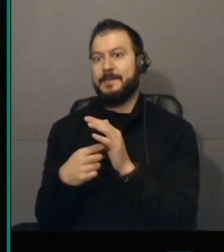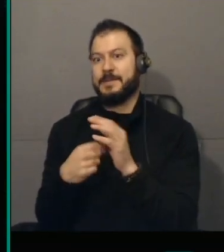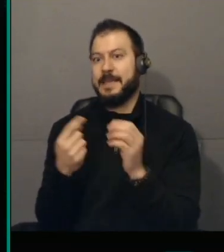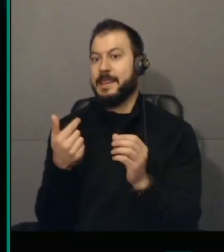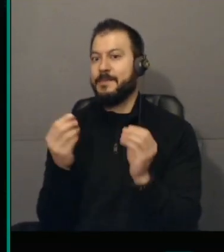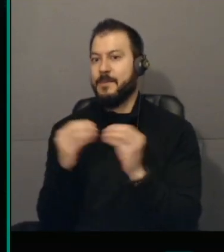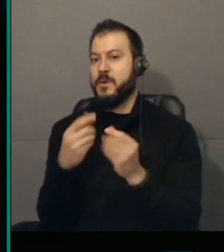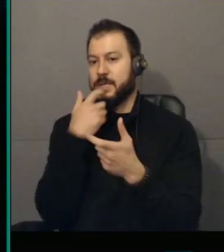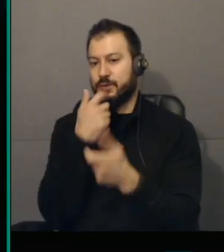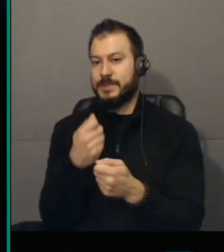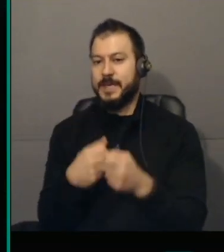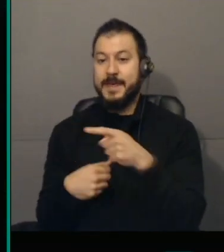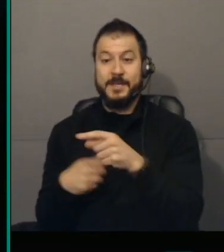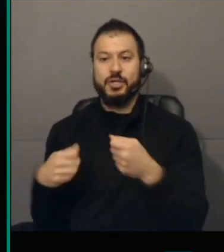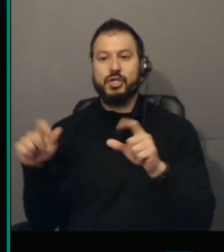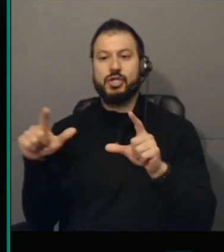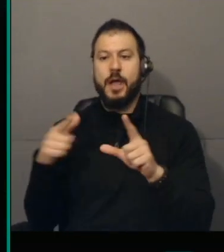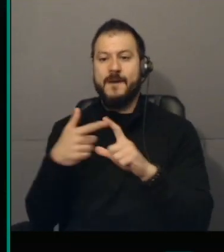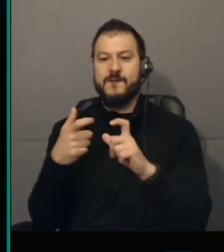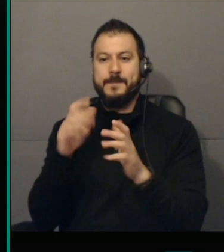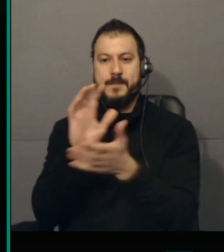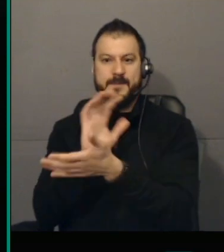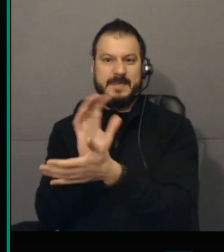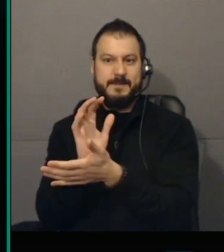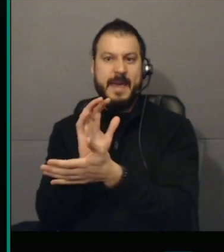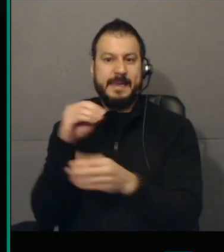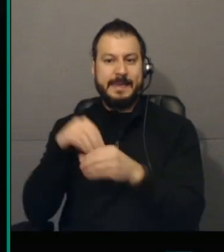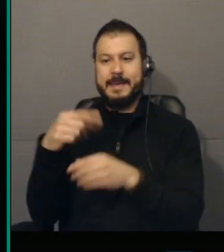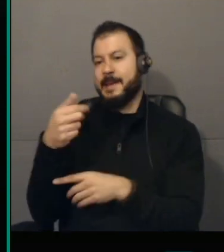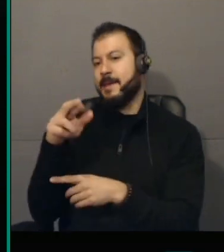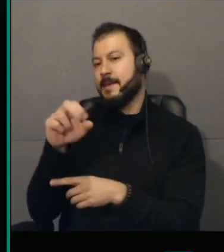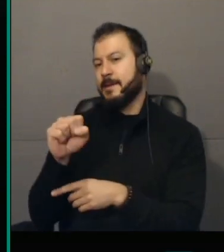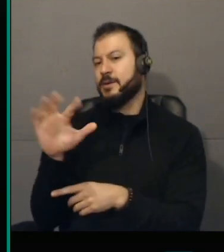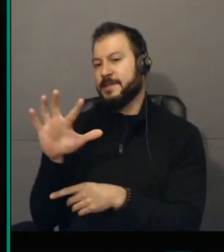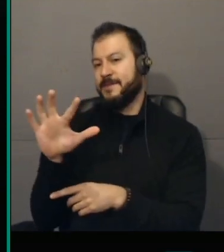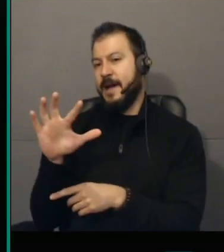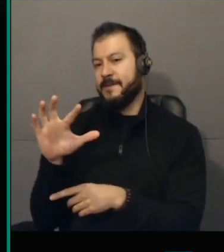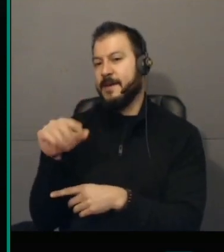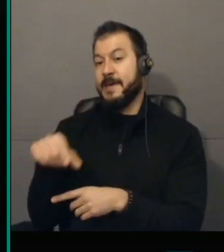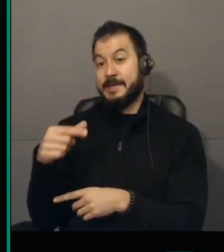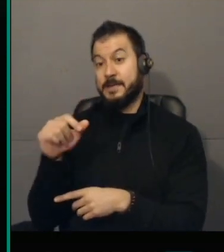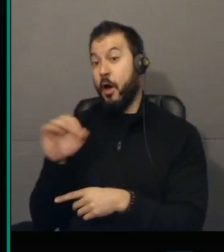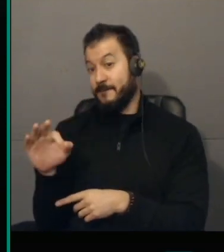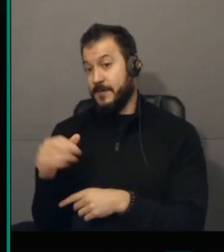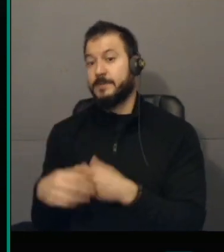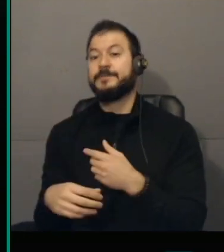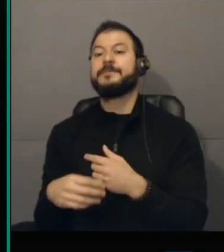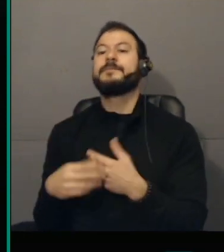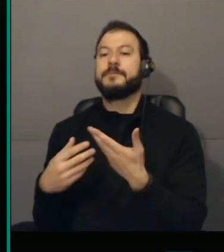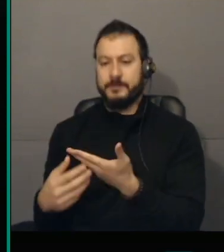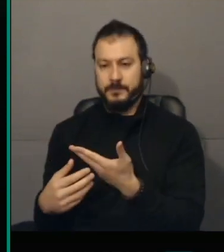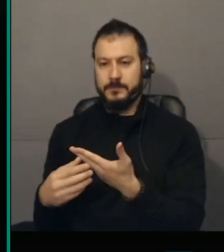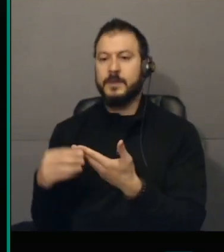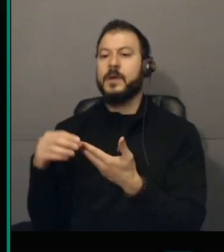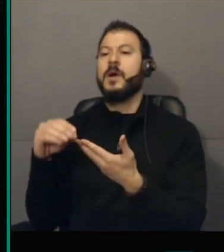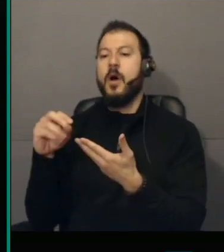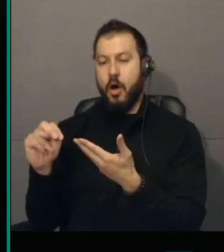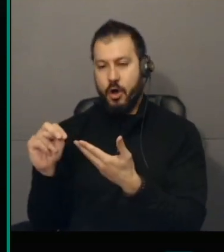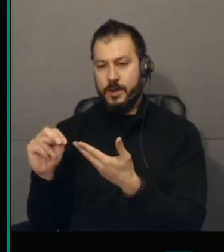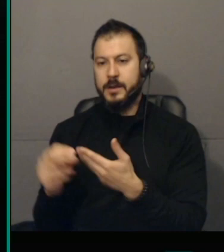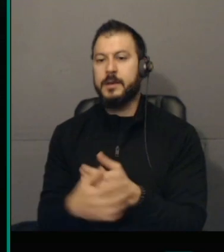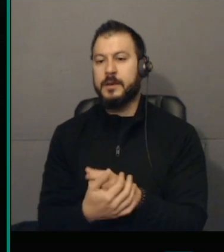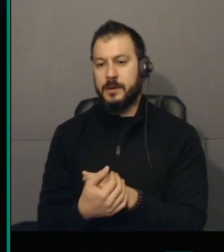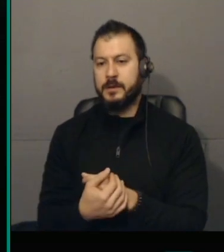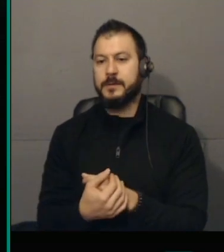little more interesting. This is a shot from a cinematic in Gears 5. This is VRS off, and then this is